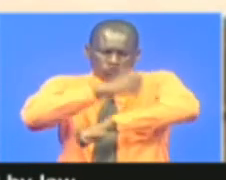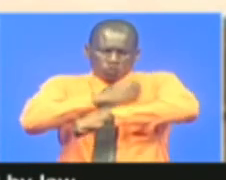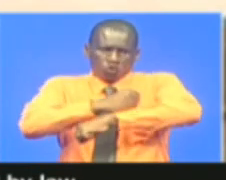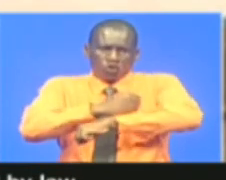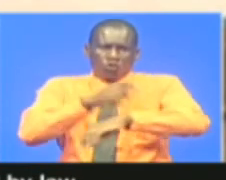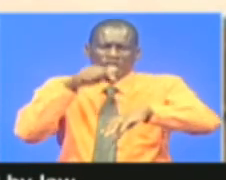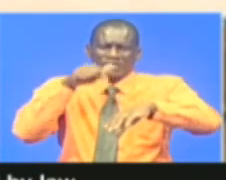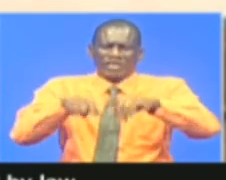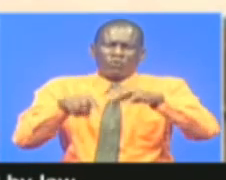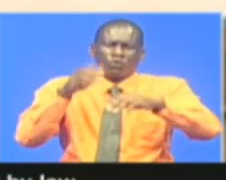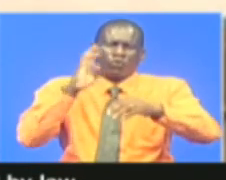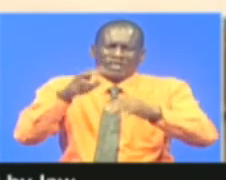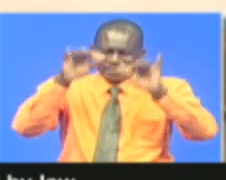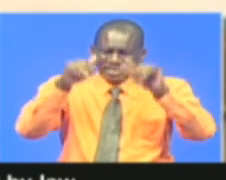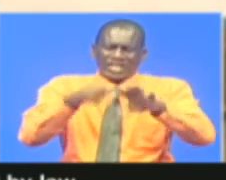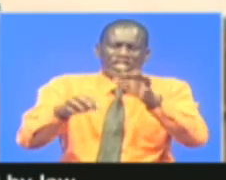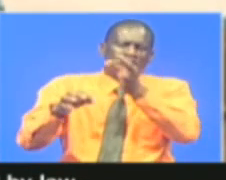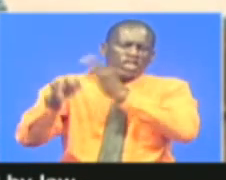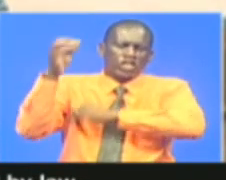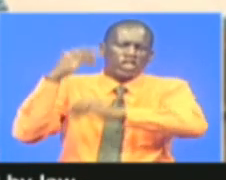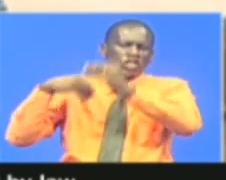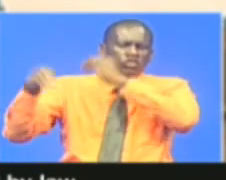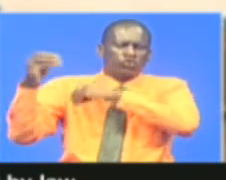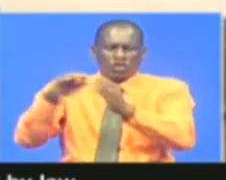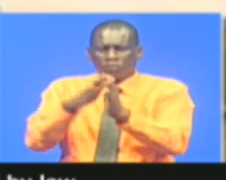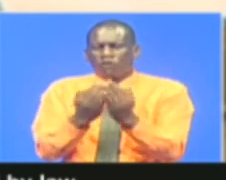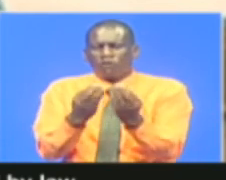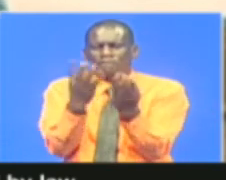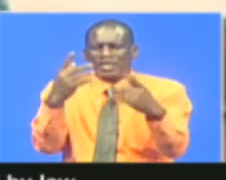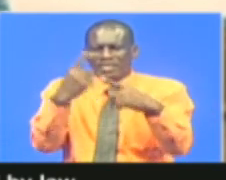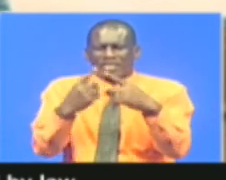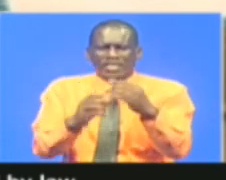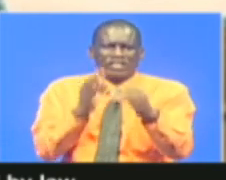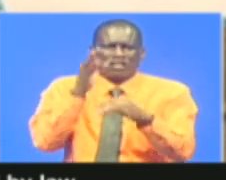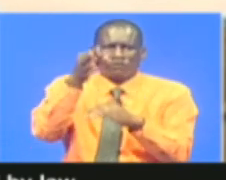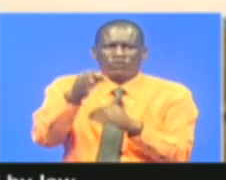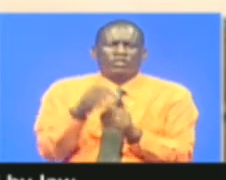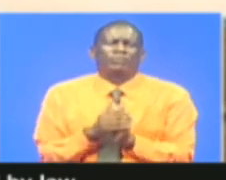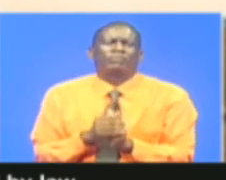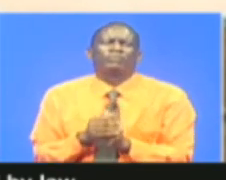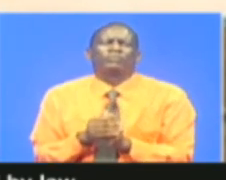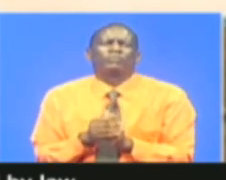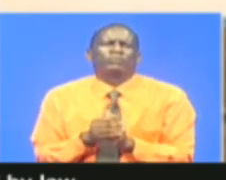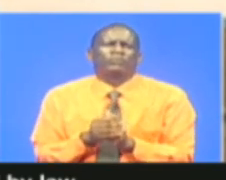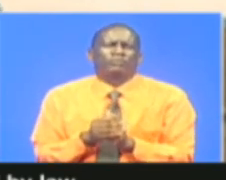history books for a long time to come. Bridget Ngana, NTV, Nakuru County.